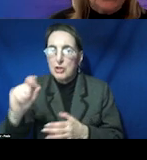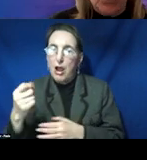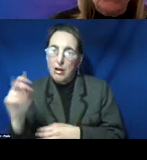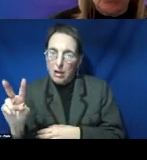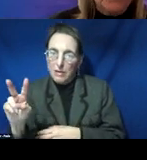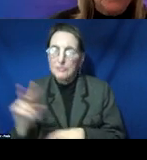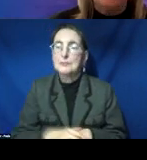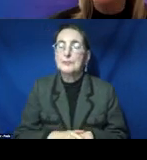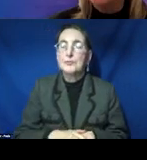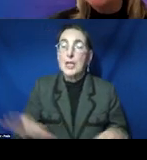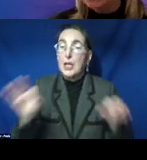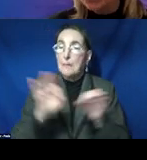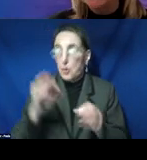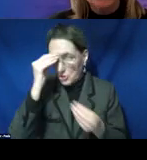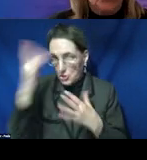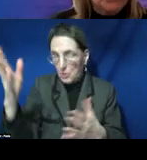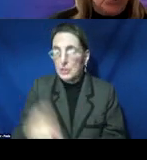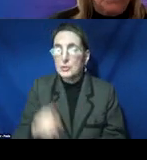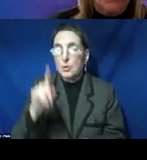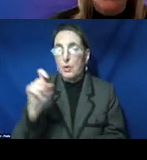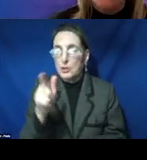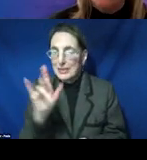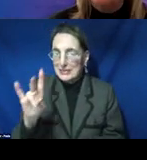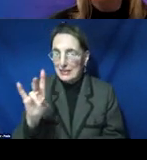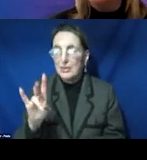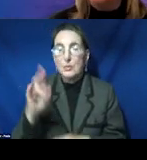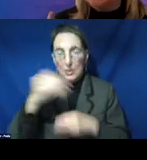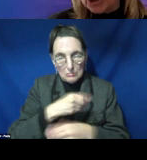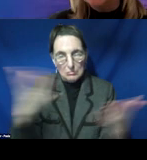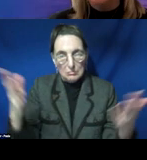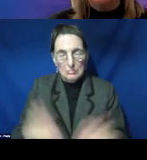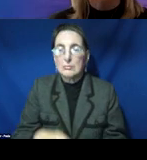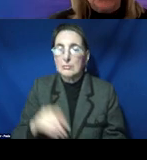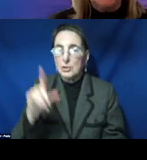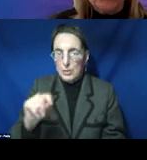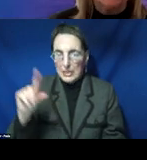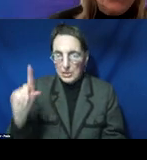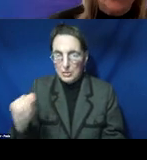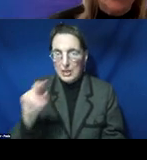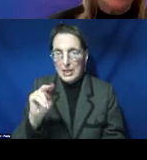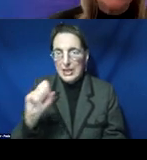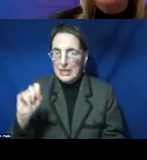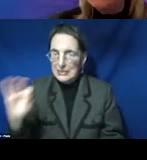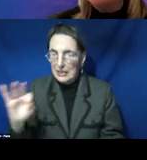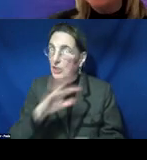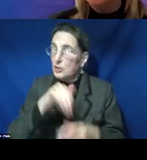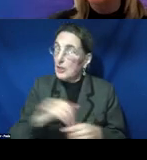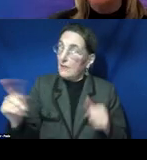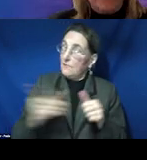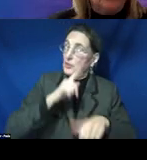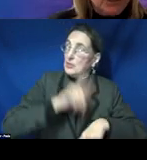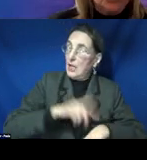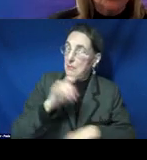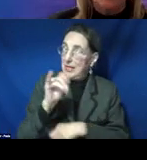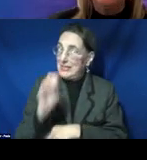Important Notice 147, which was issued in 2020, NSF included for the first time a date by which